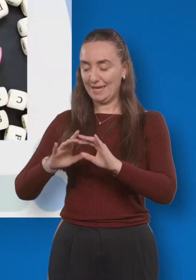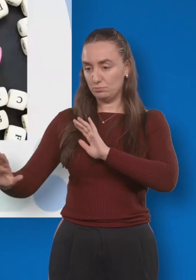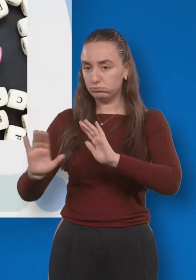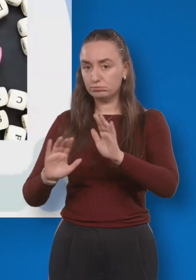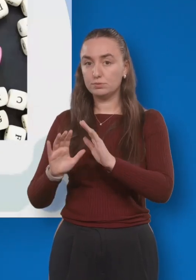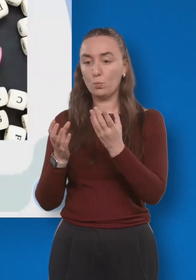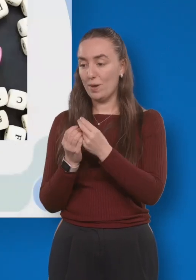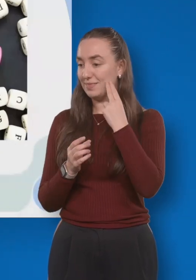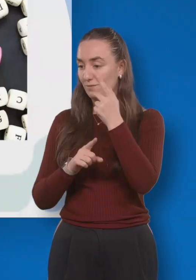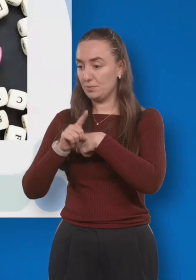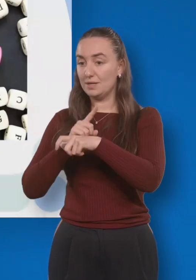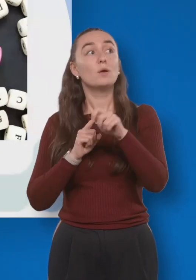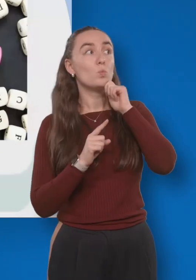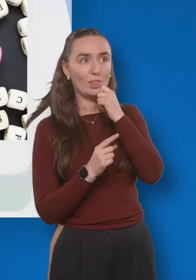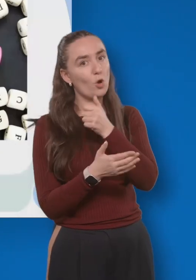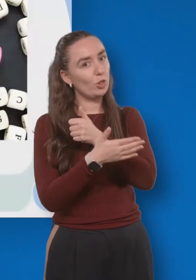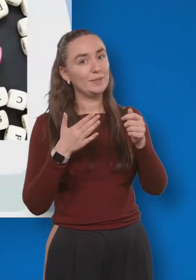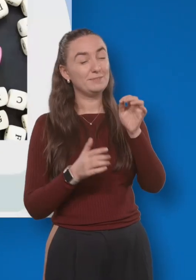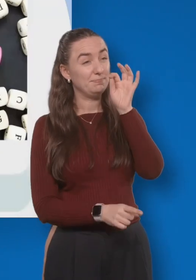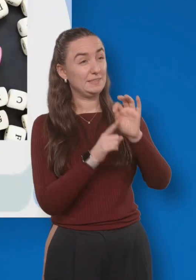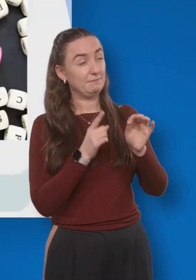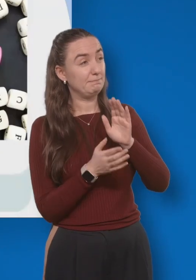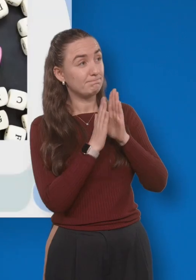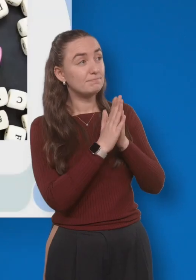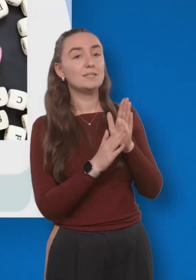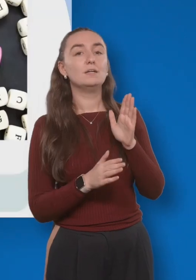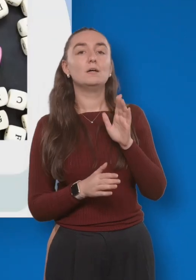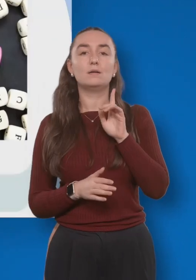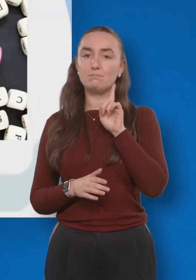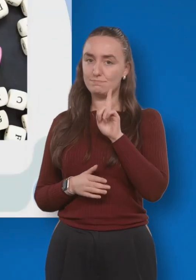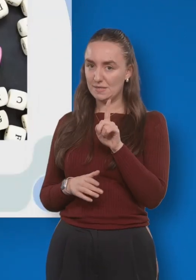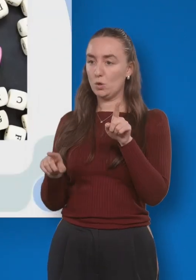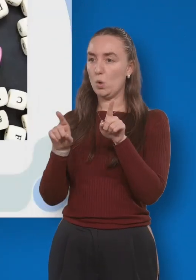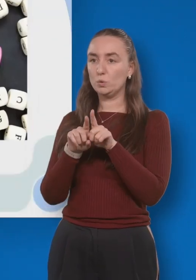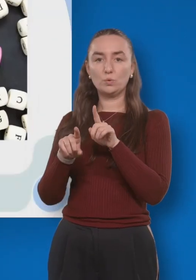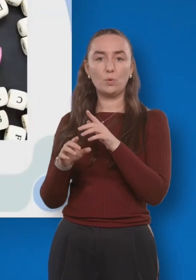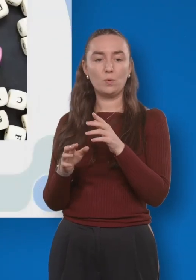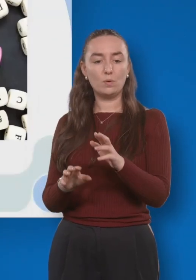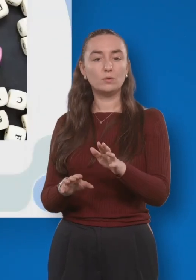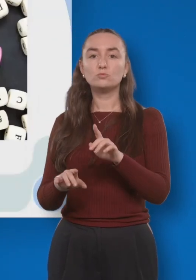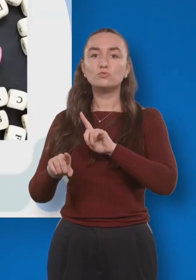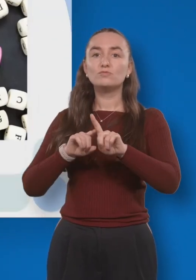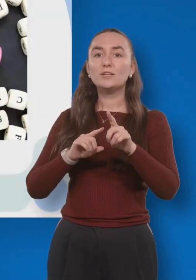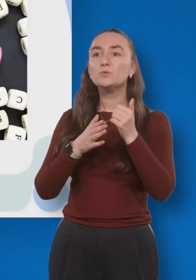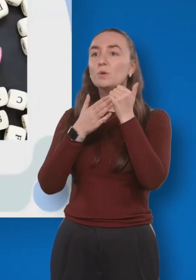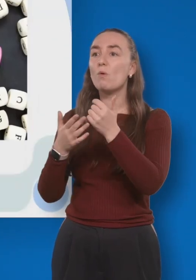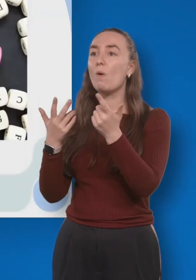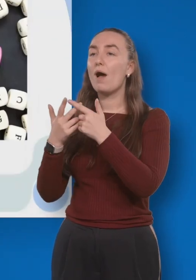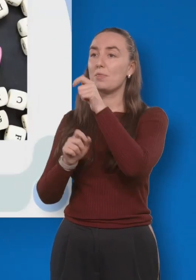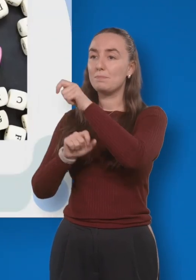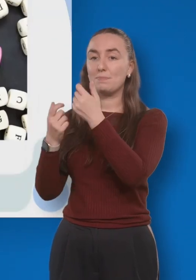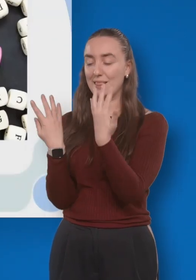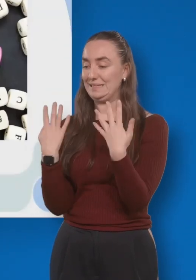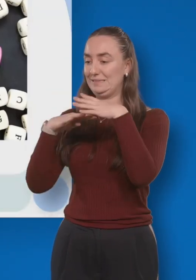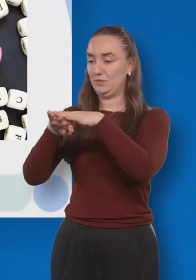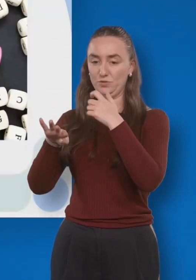about that because I know that's what I'm looking for. But I also would, try and support people with other intersectional characteristics as well. But that